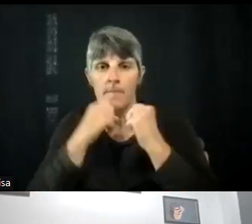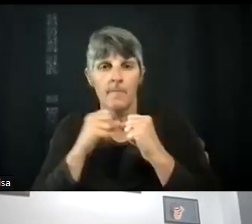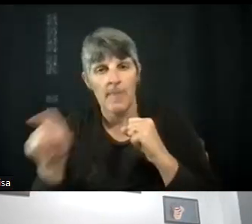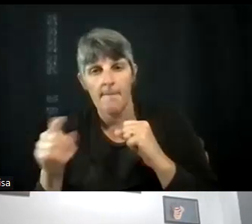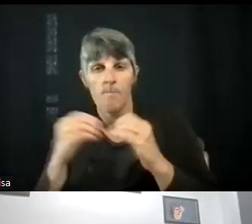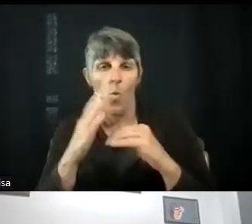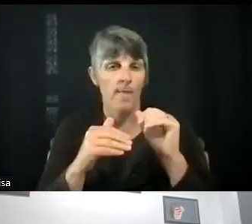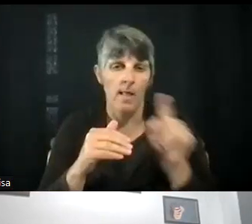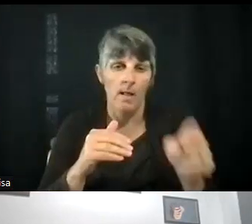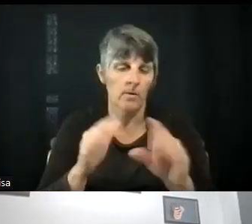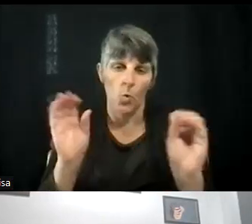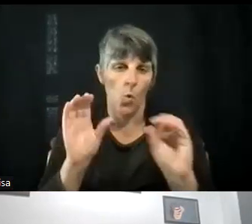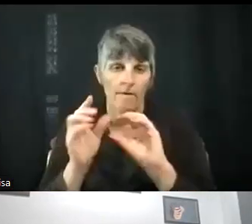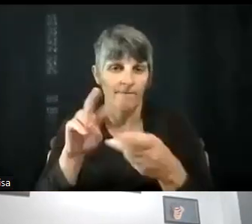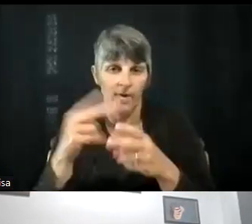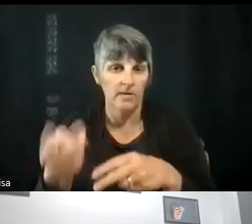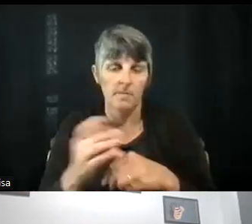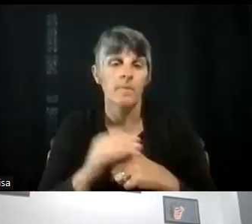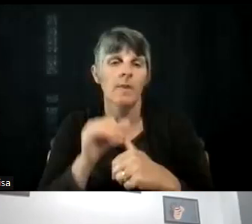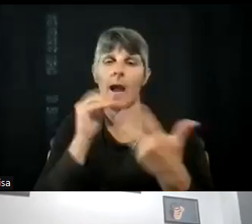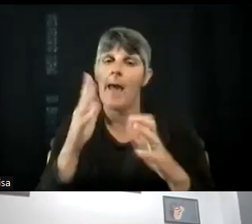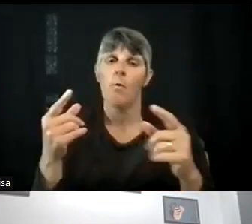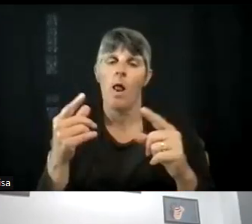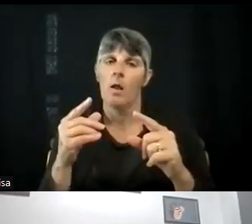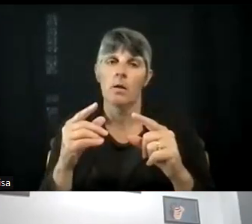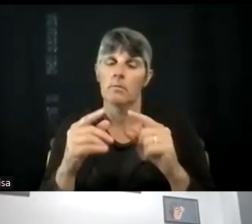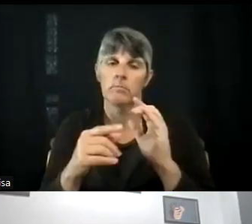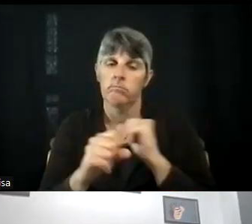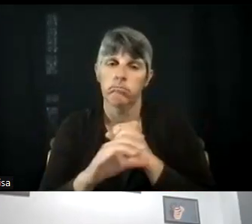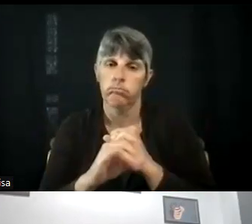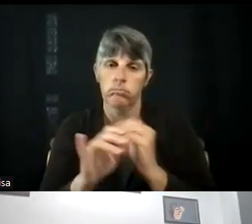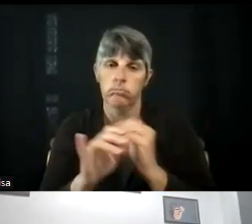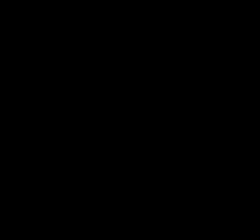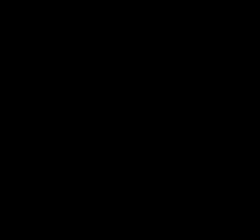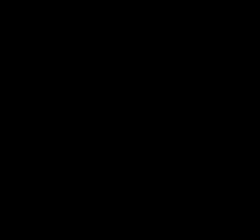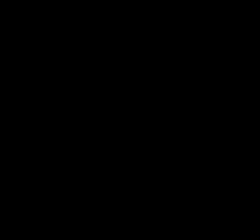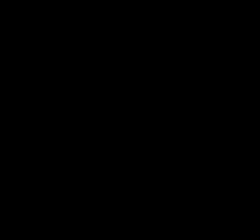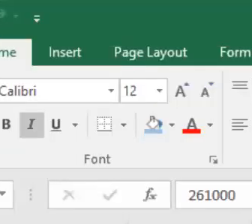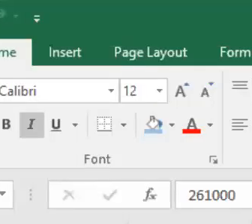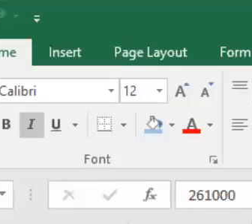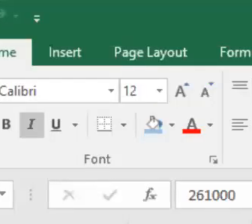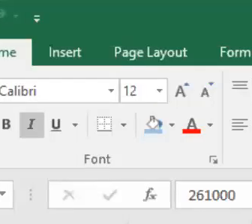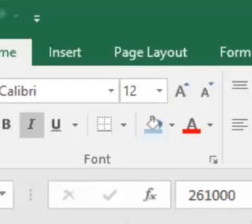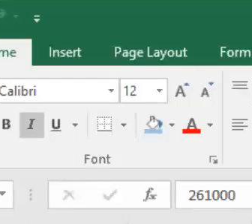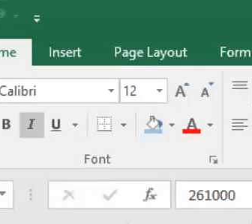than the other. So I don't want to conflate that. And two, when